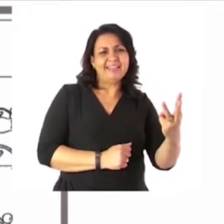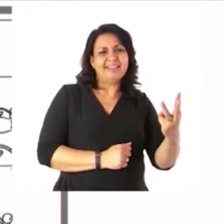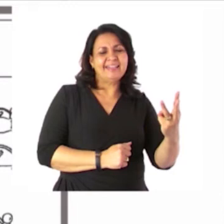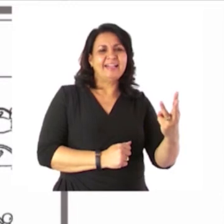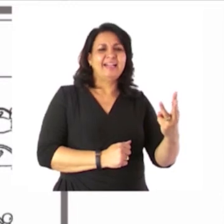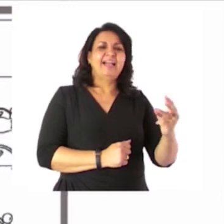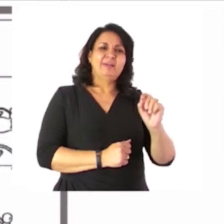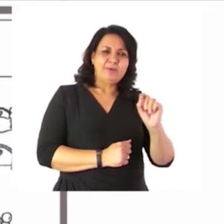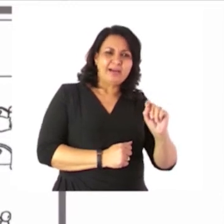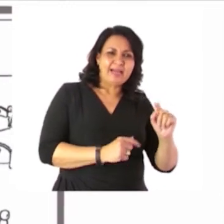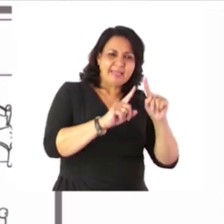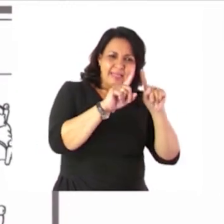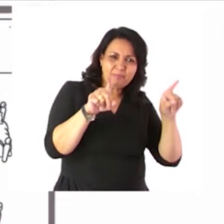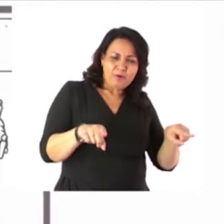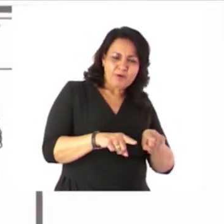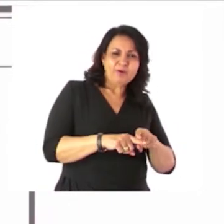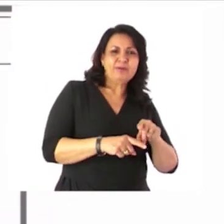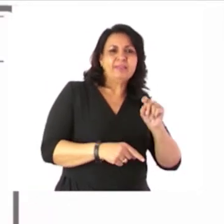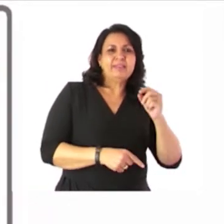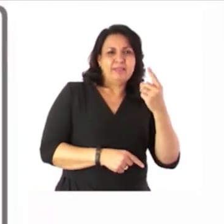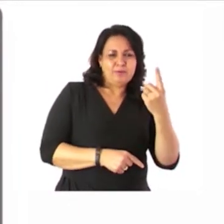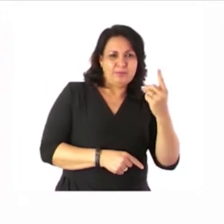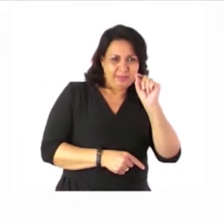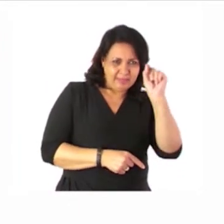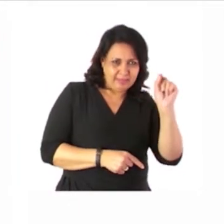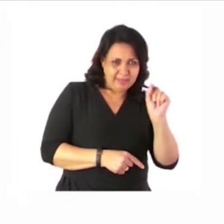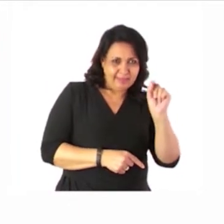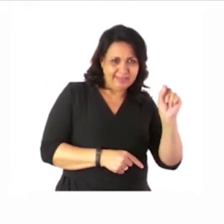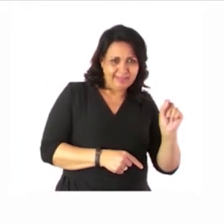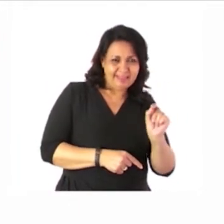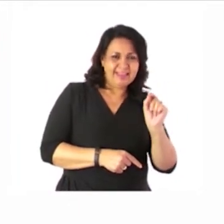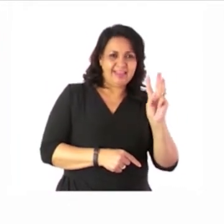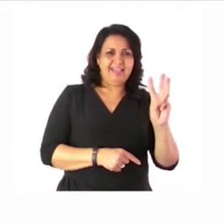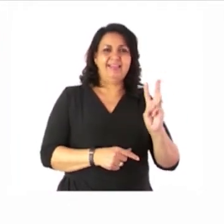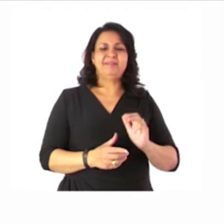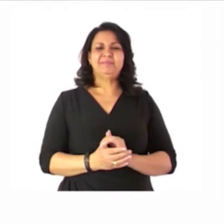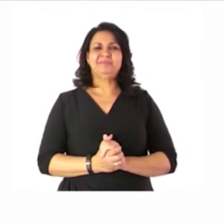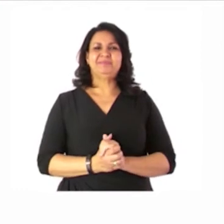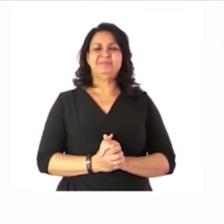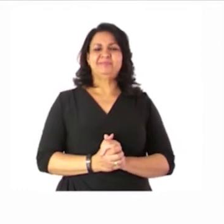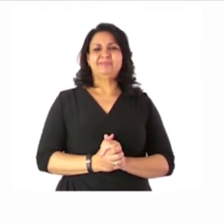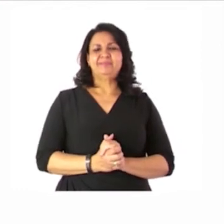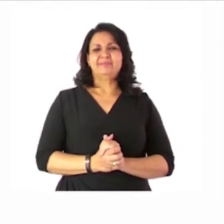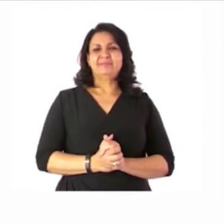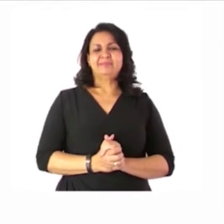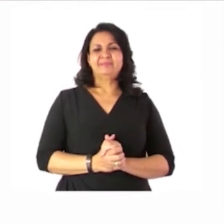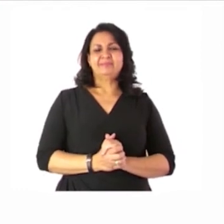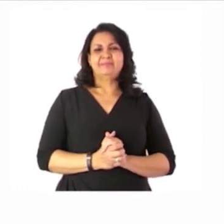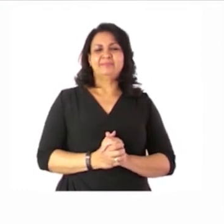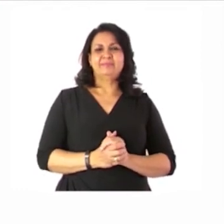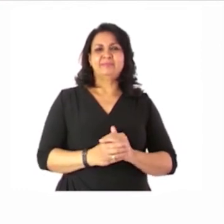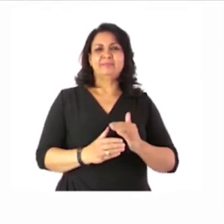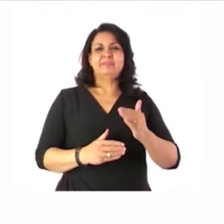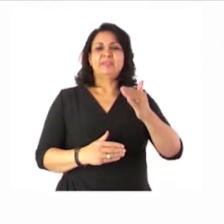the number underneath. Wonderful, you're doing a great job. Now we're going